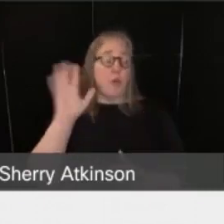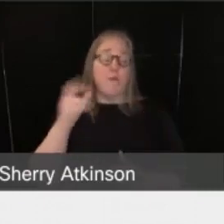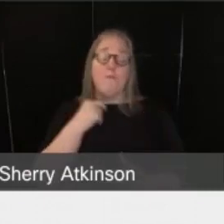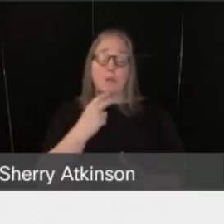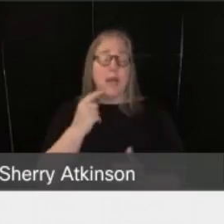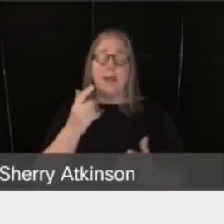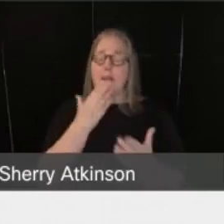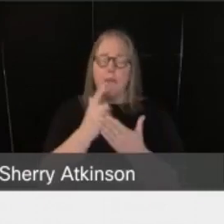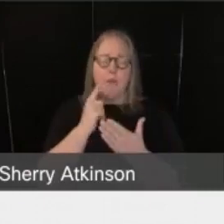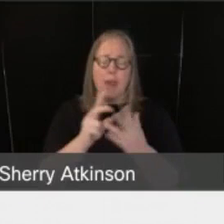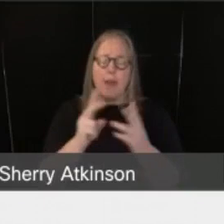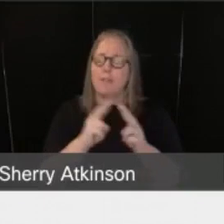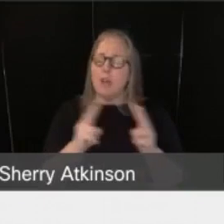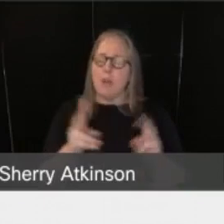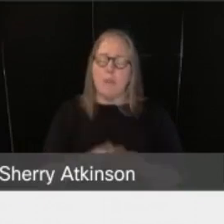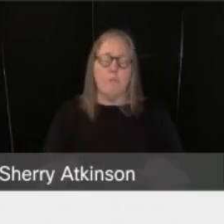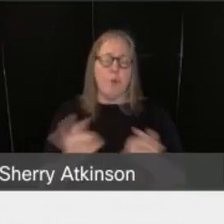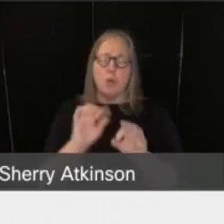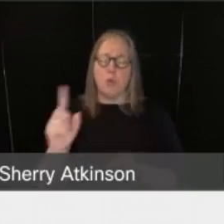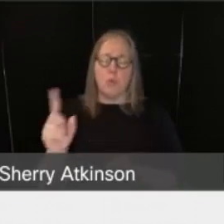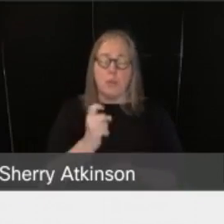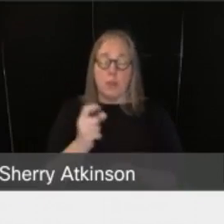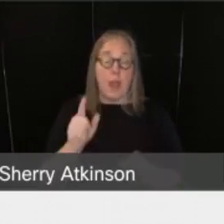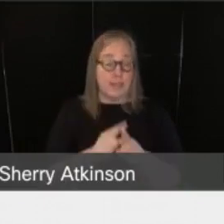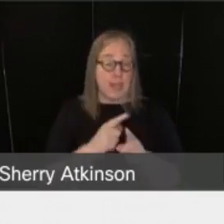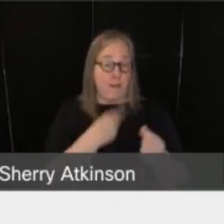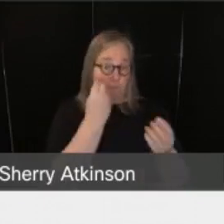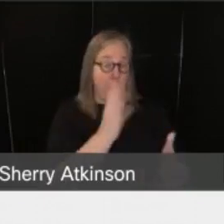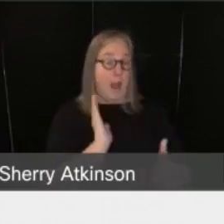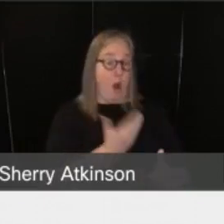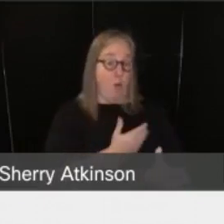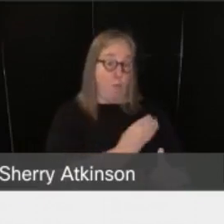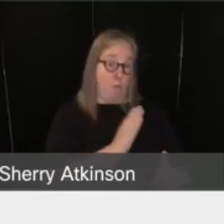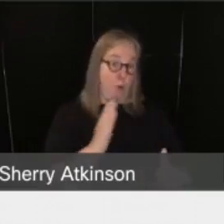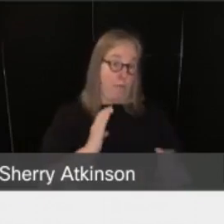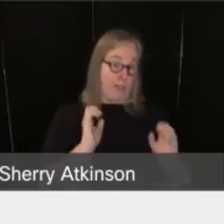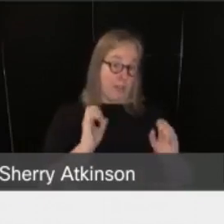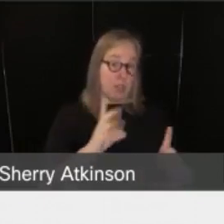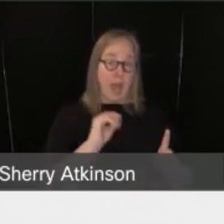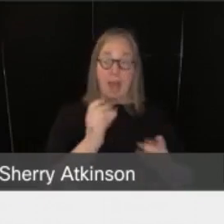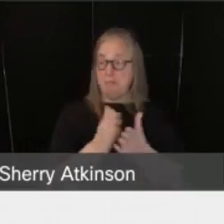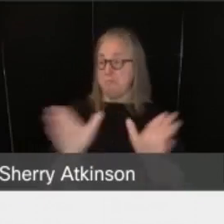important question. And as I've informed our Board of Education and the public,